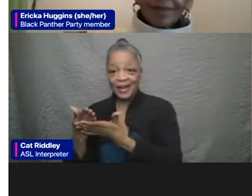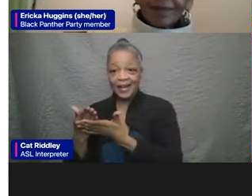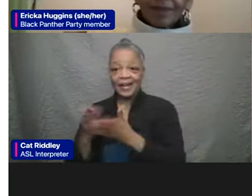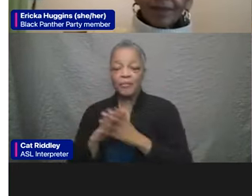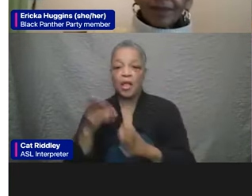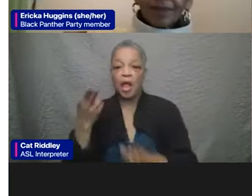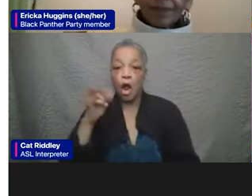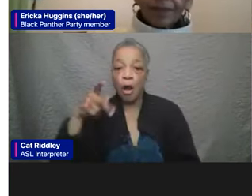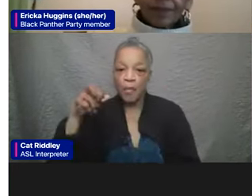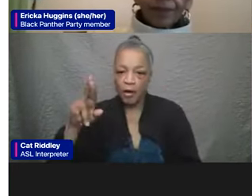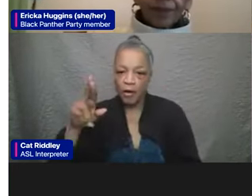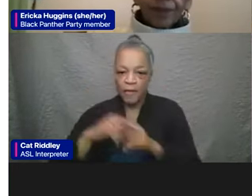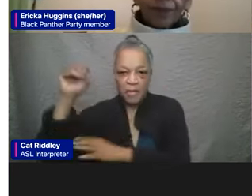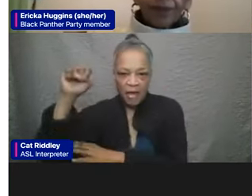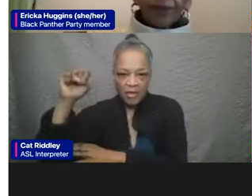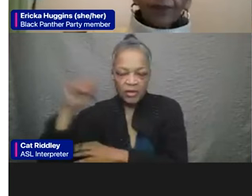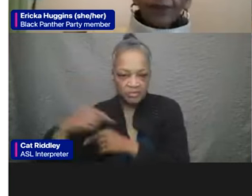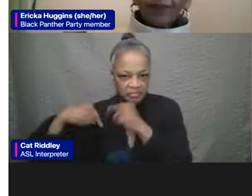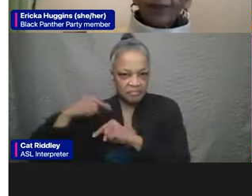passed on to me originally. So